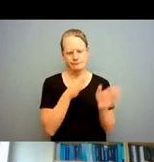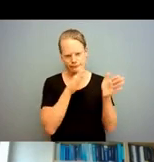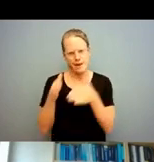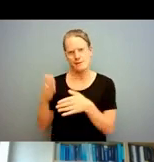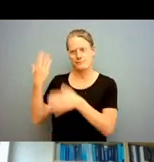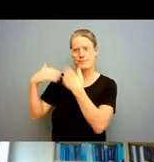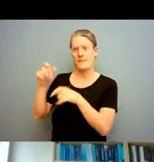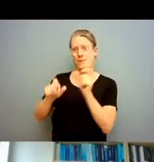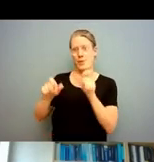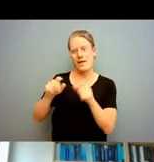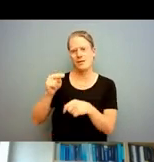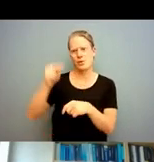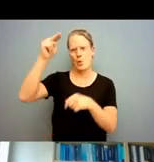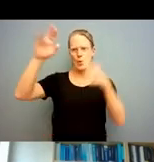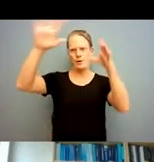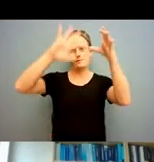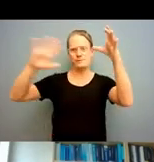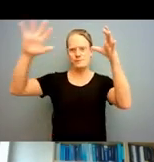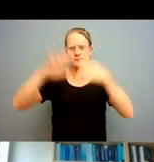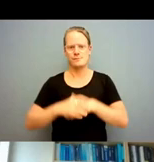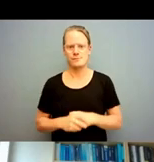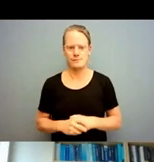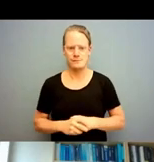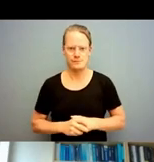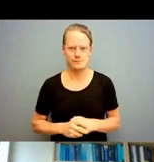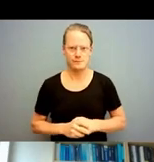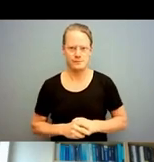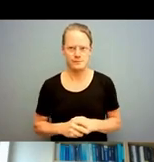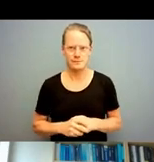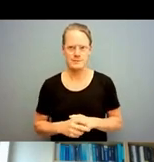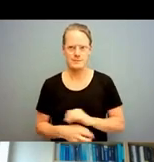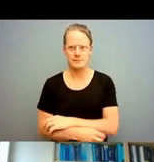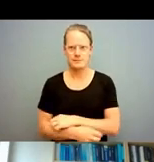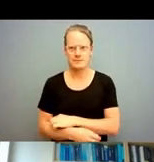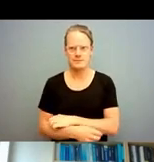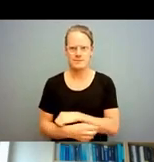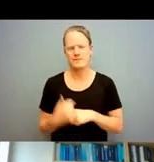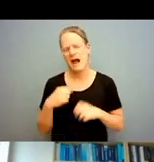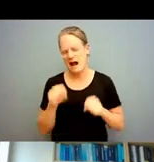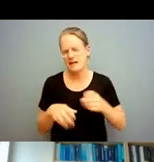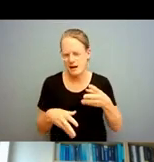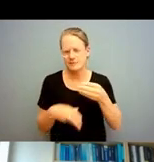kinds of programs. And I should add also that this